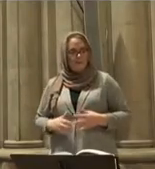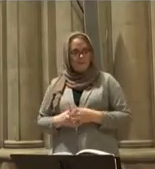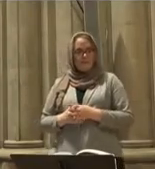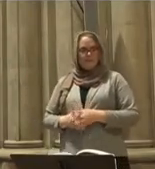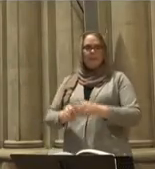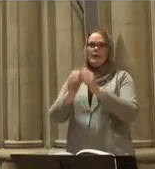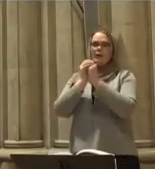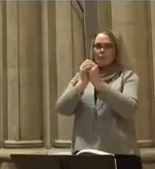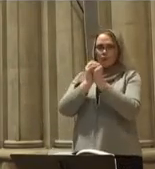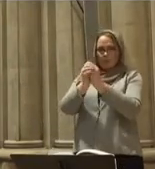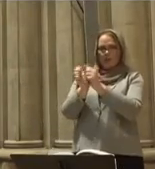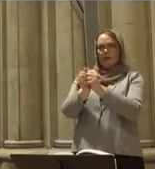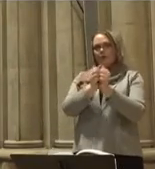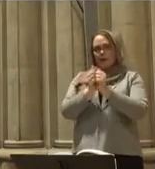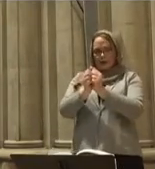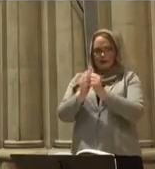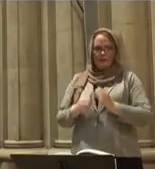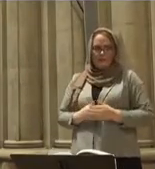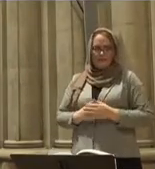Praying together.